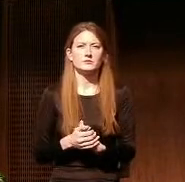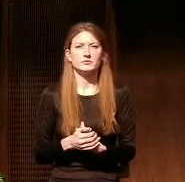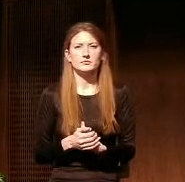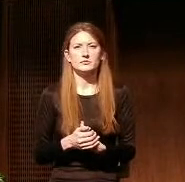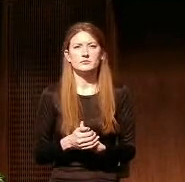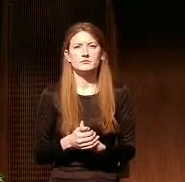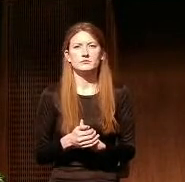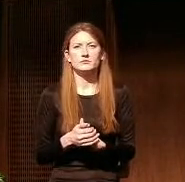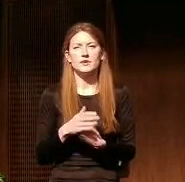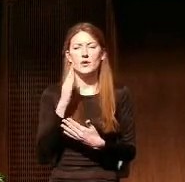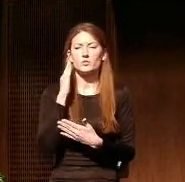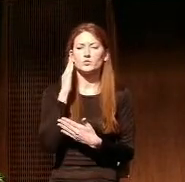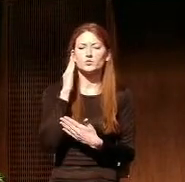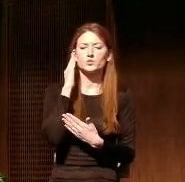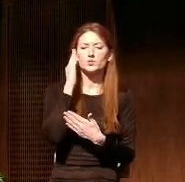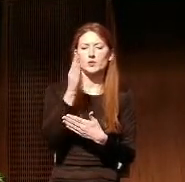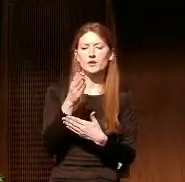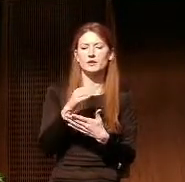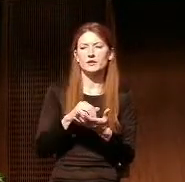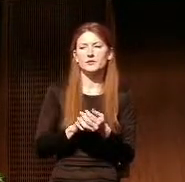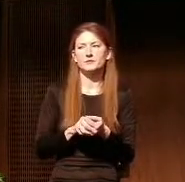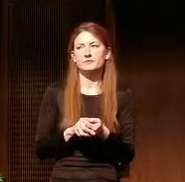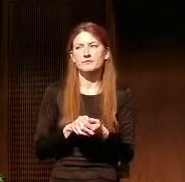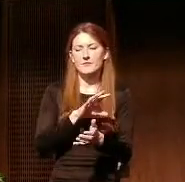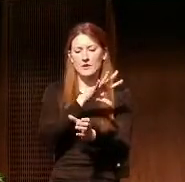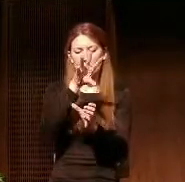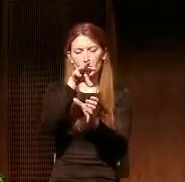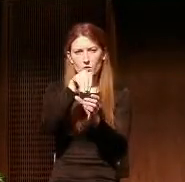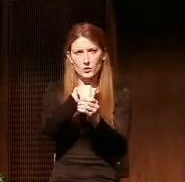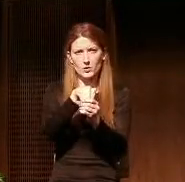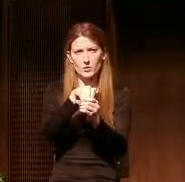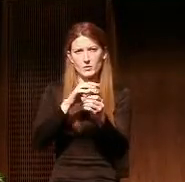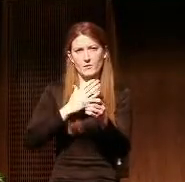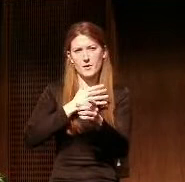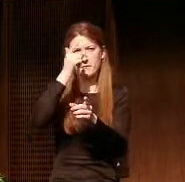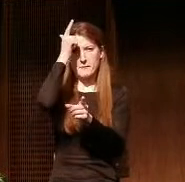that will accompany our brother Virgil.